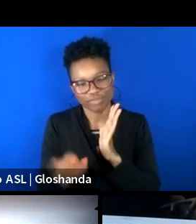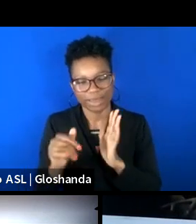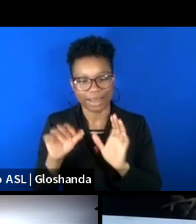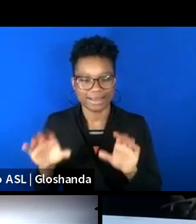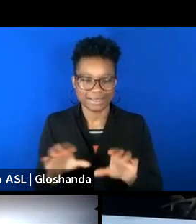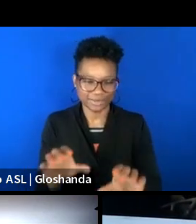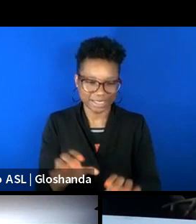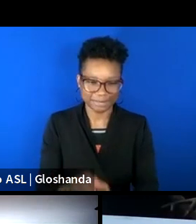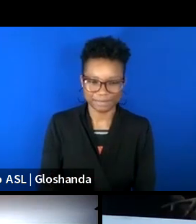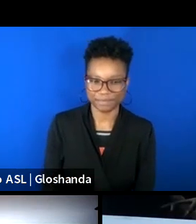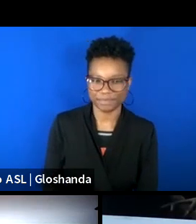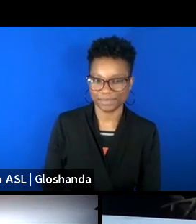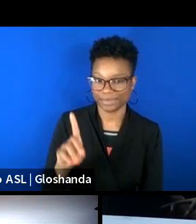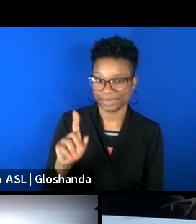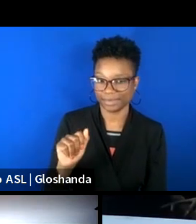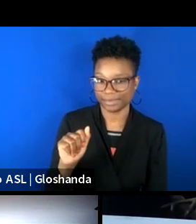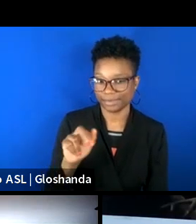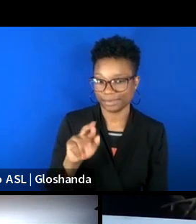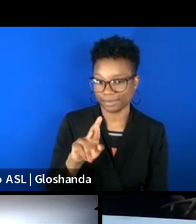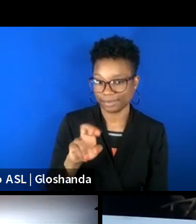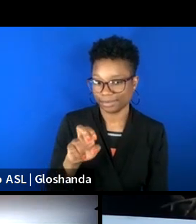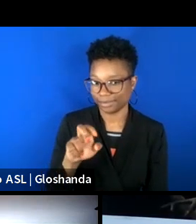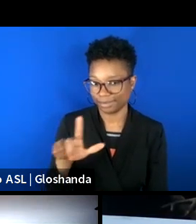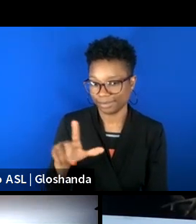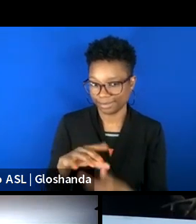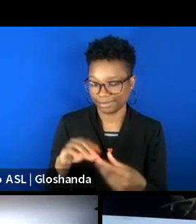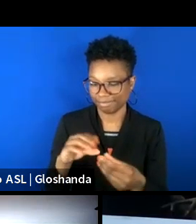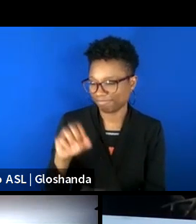absolutely. So